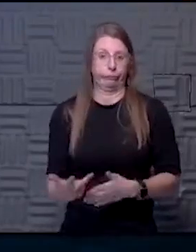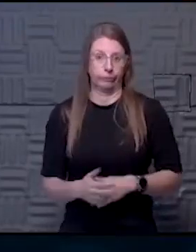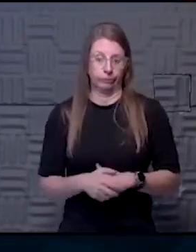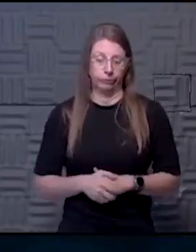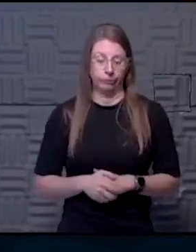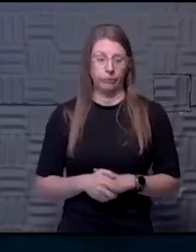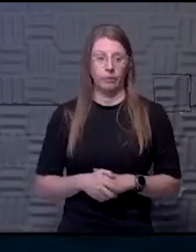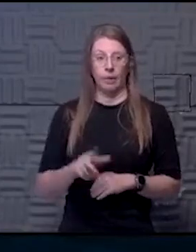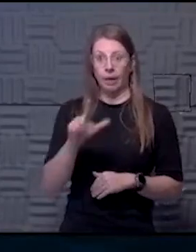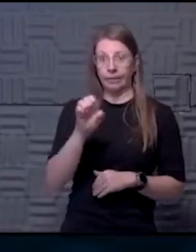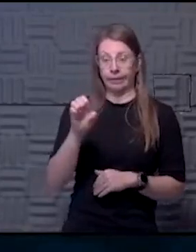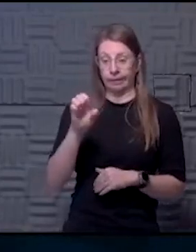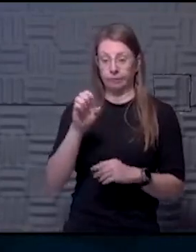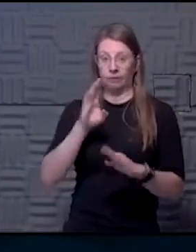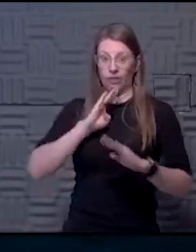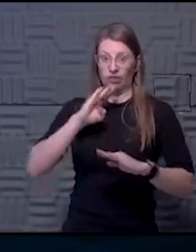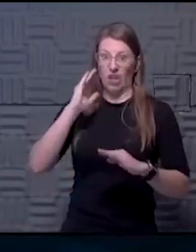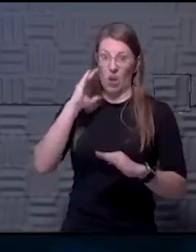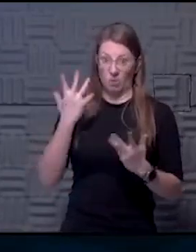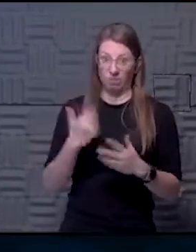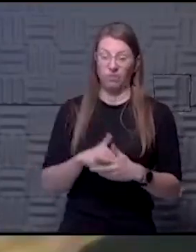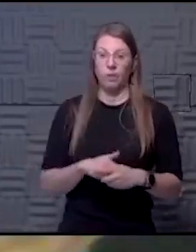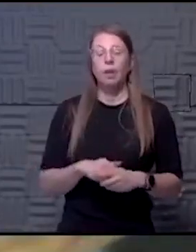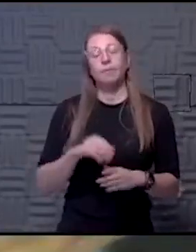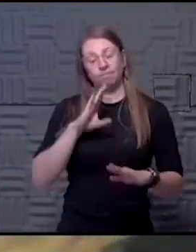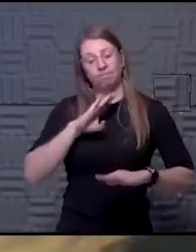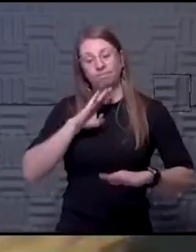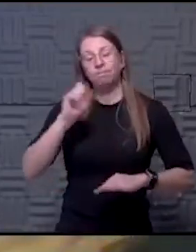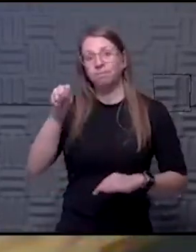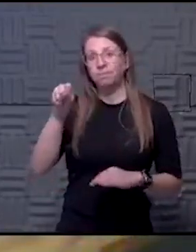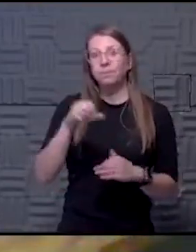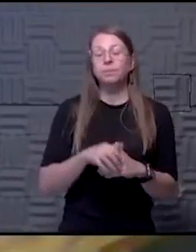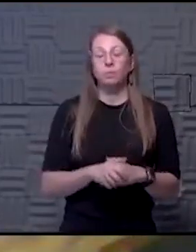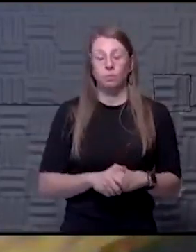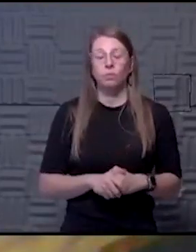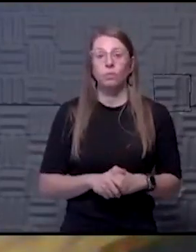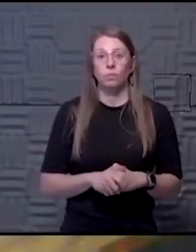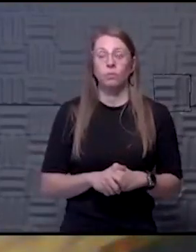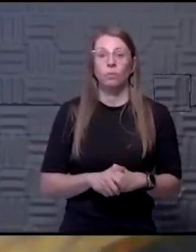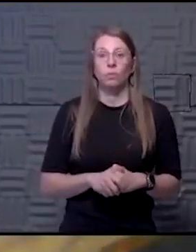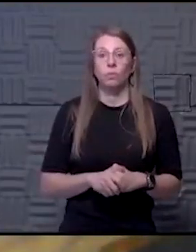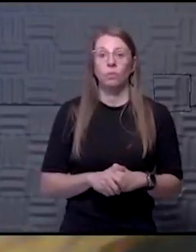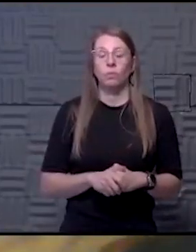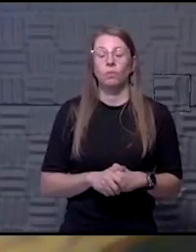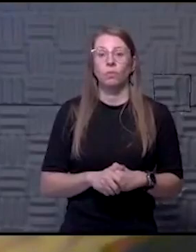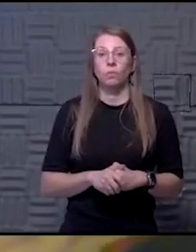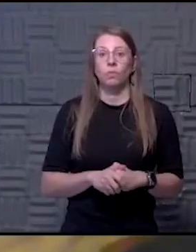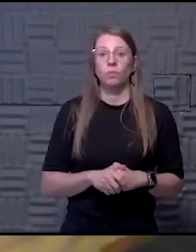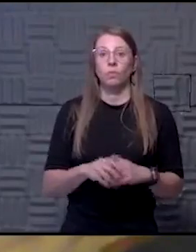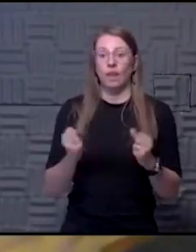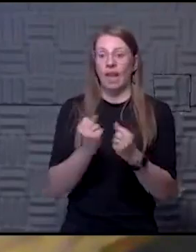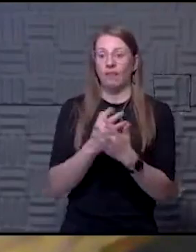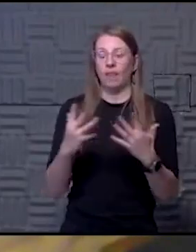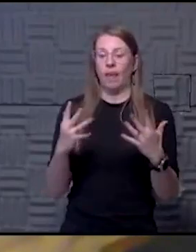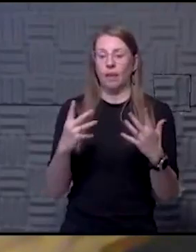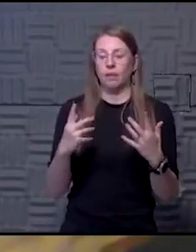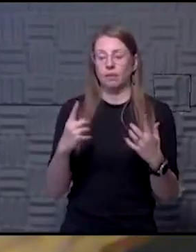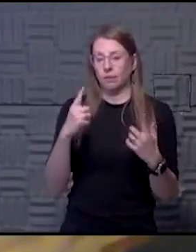Norman, I know it's frustrating. Yeah, it is frustrating. We made everything's